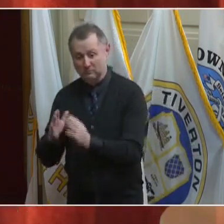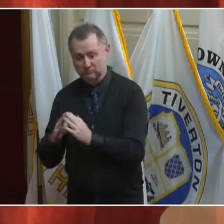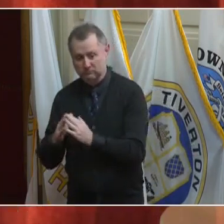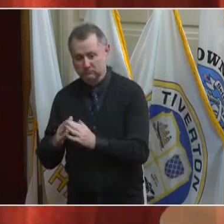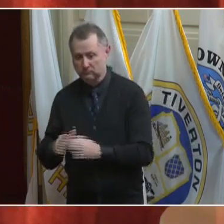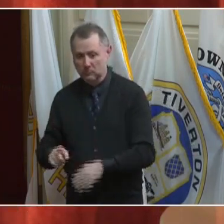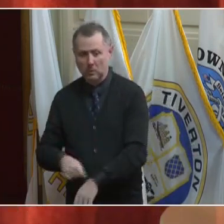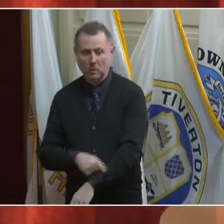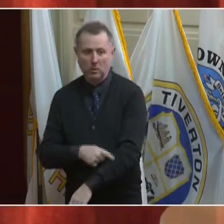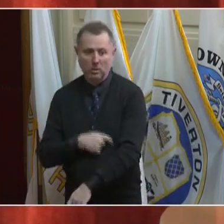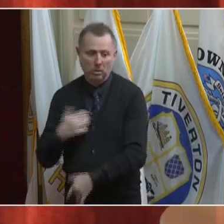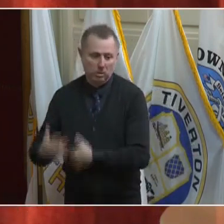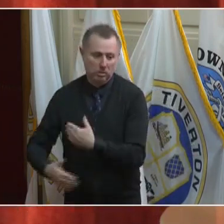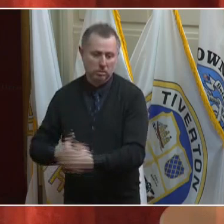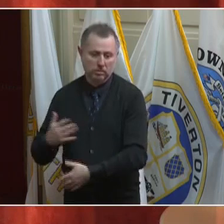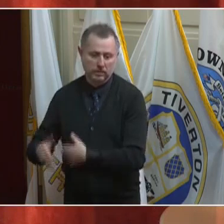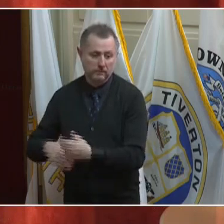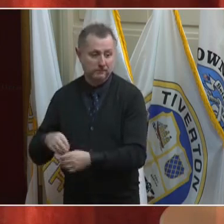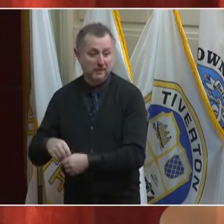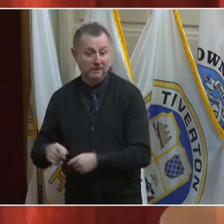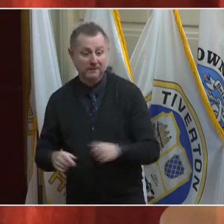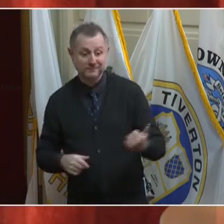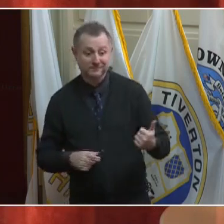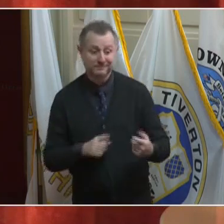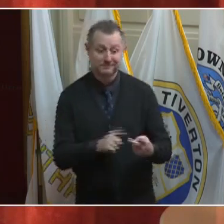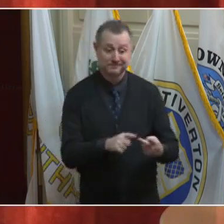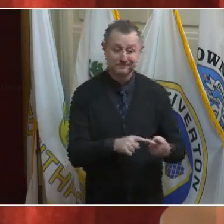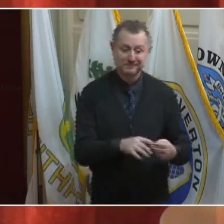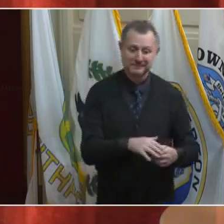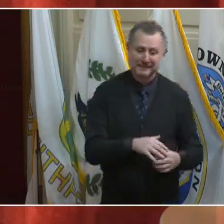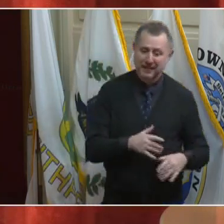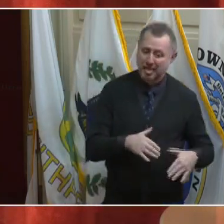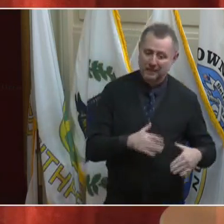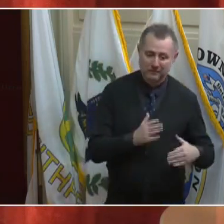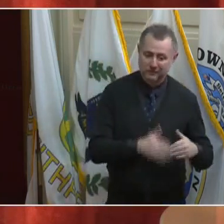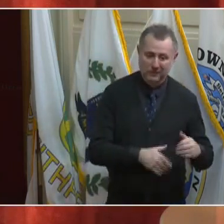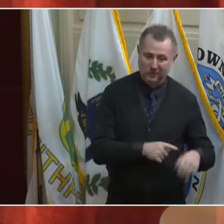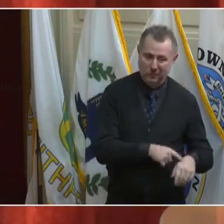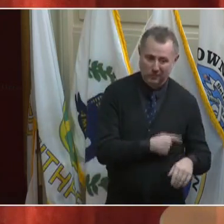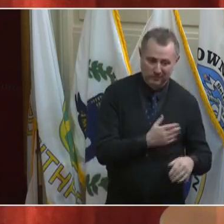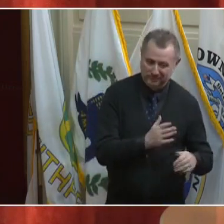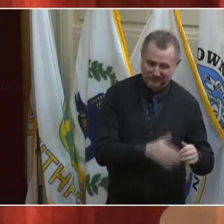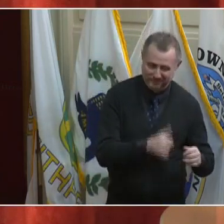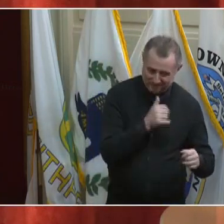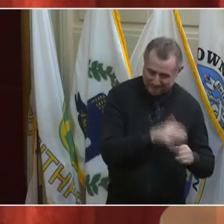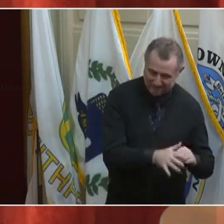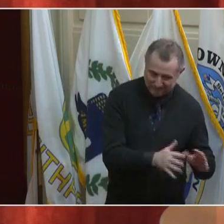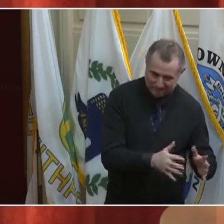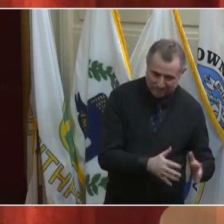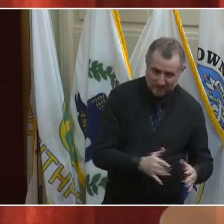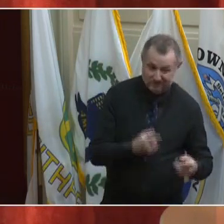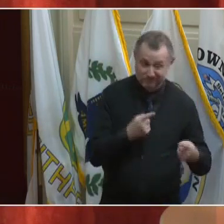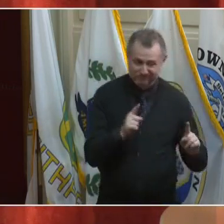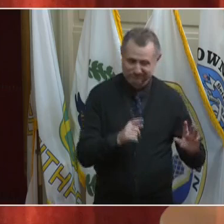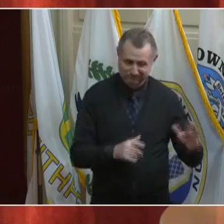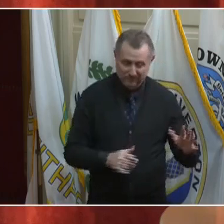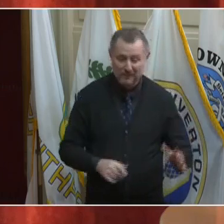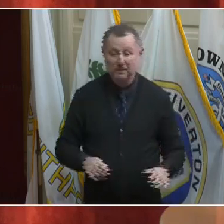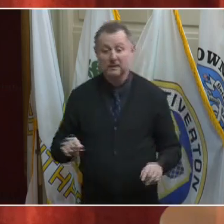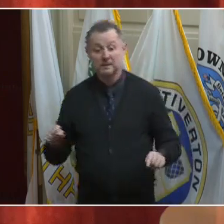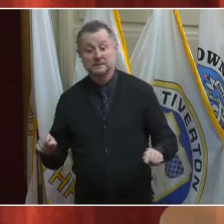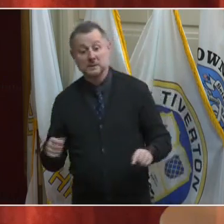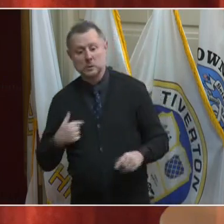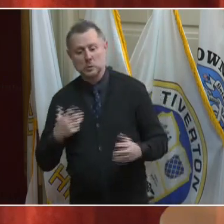long and one not quite long enough to get the job done. I want to